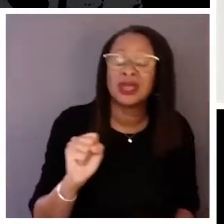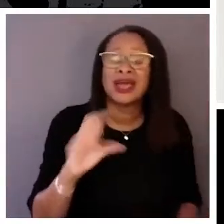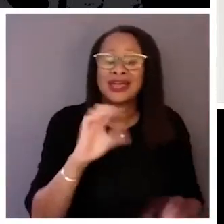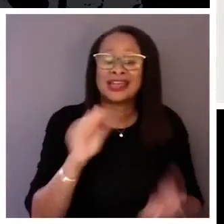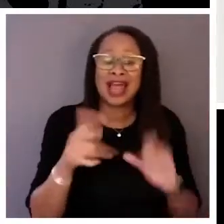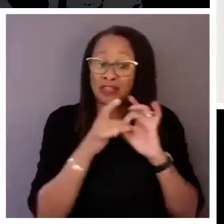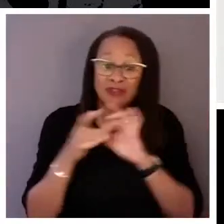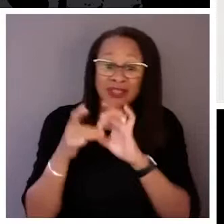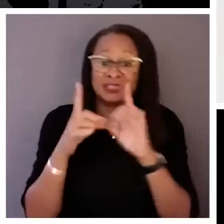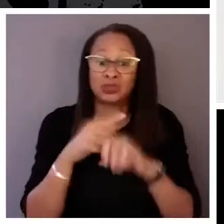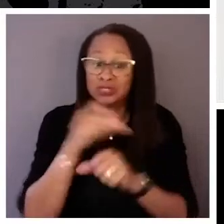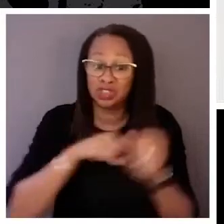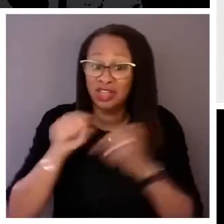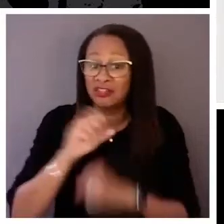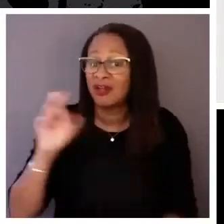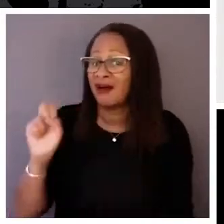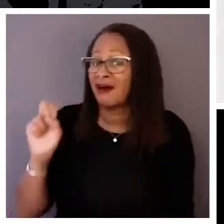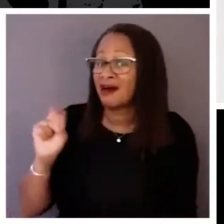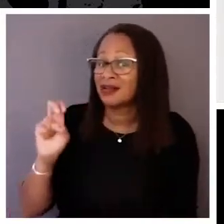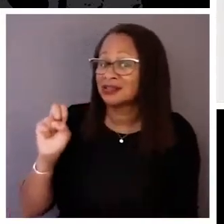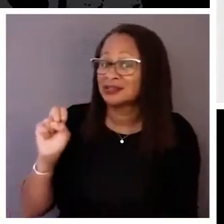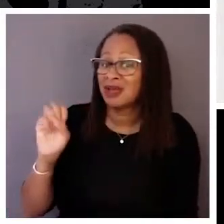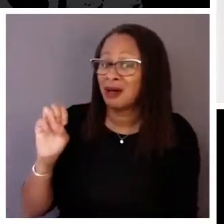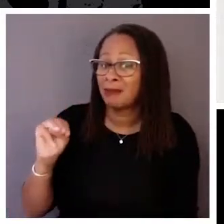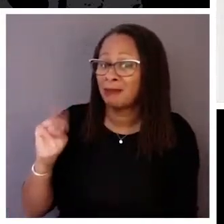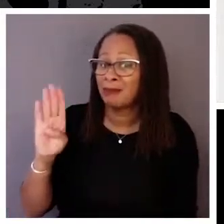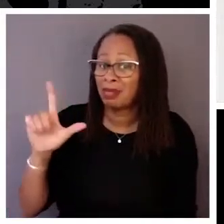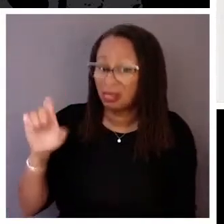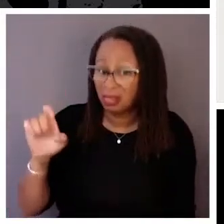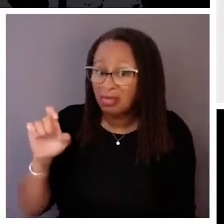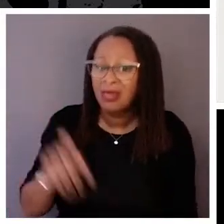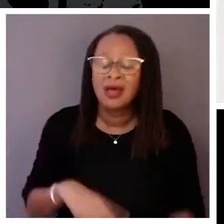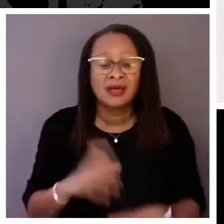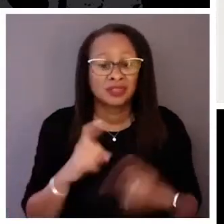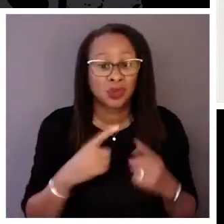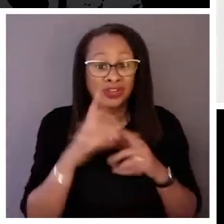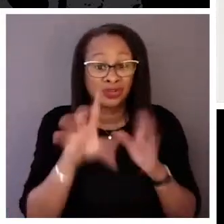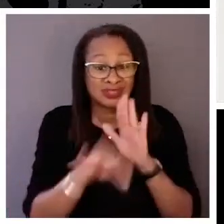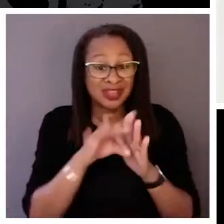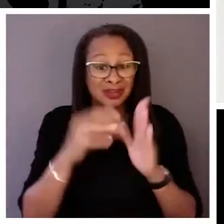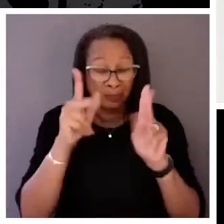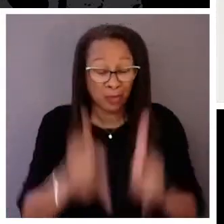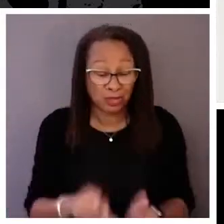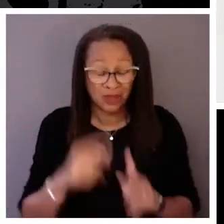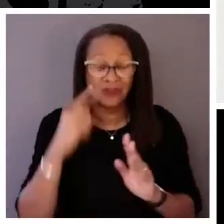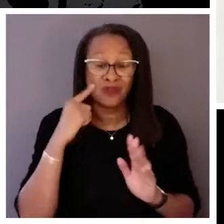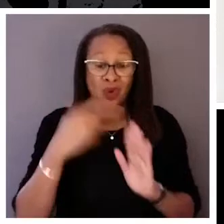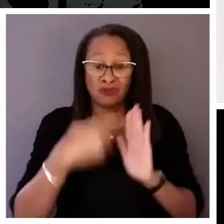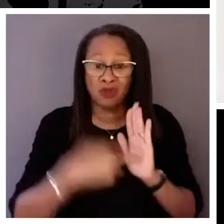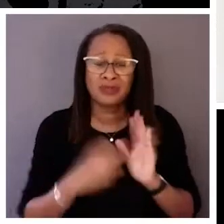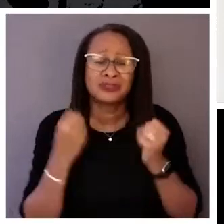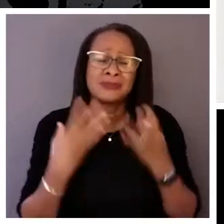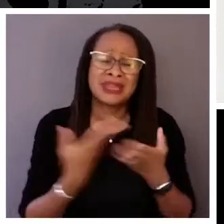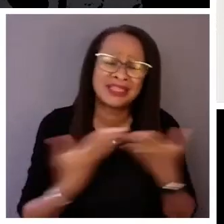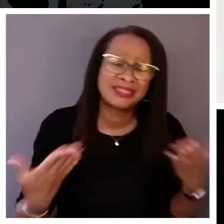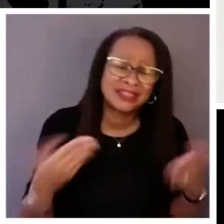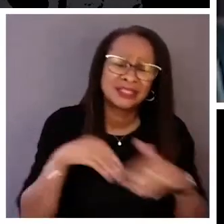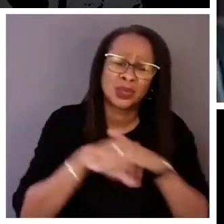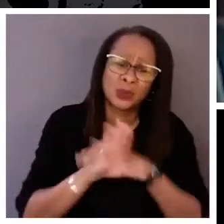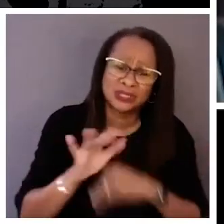they relate to each other. So when you're selecting someone for a role, there's just many things that go into